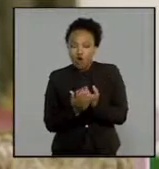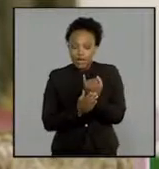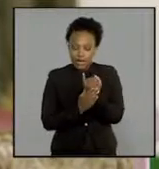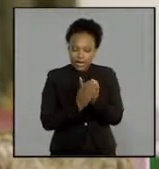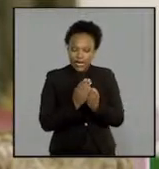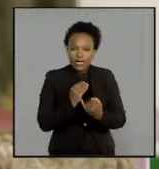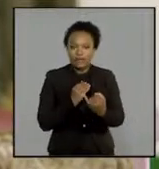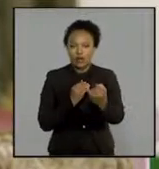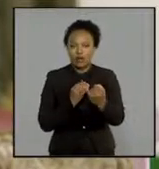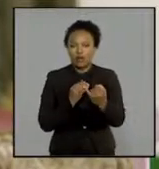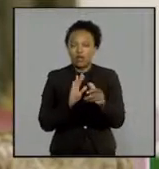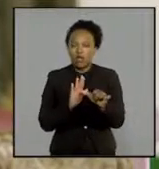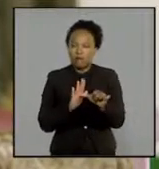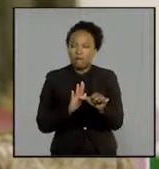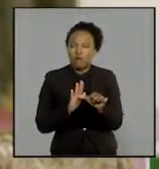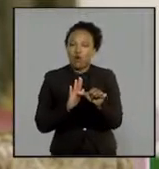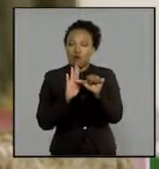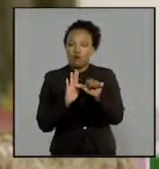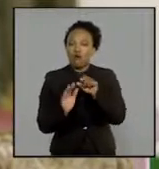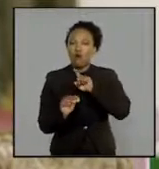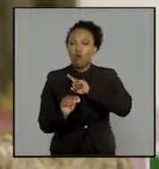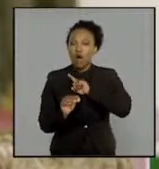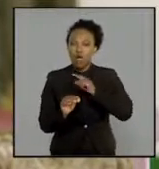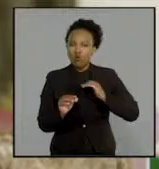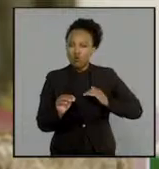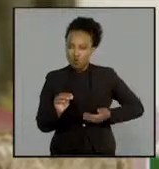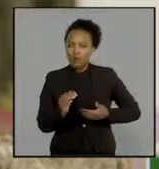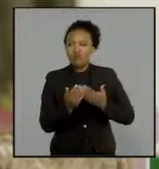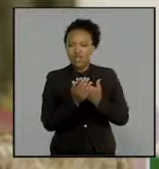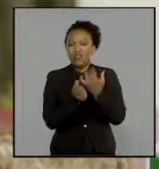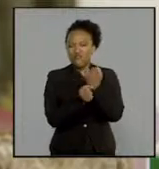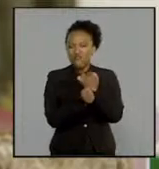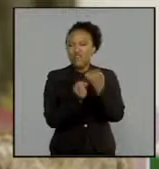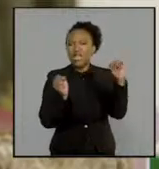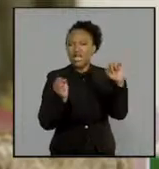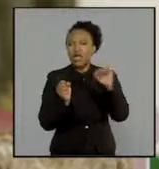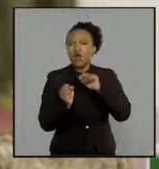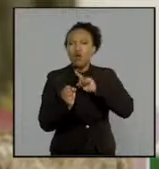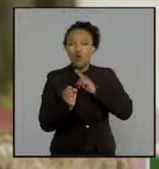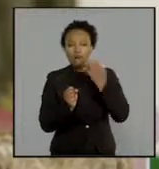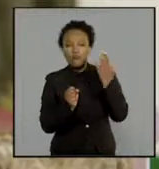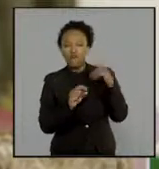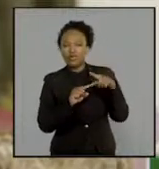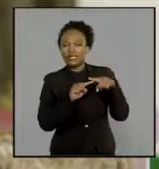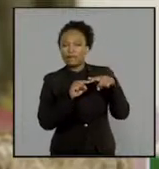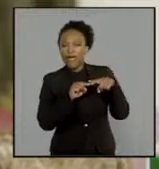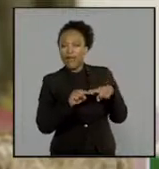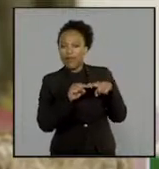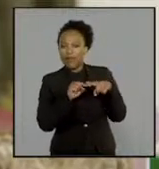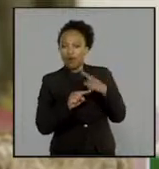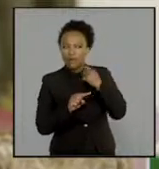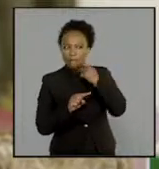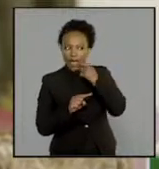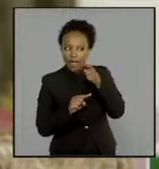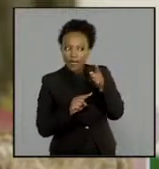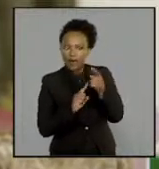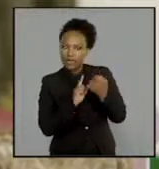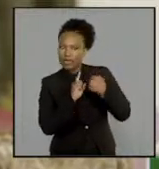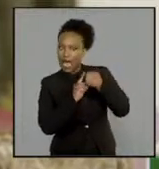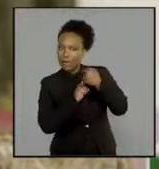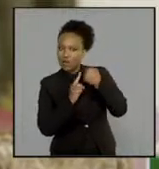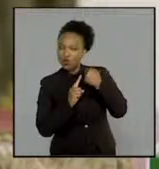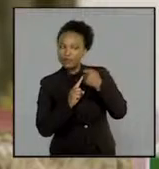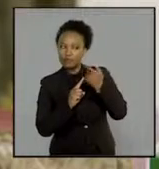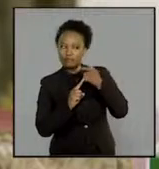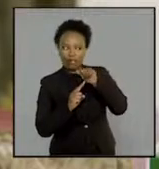Economic independence is a key to freeing women from shackles of depending on